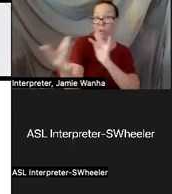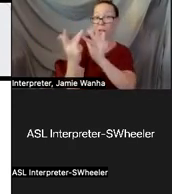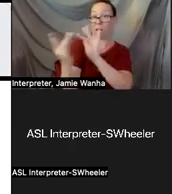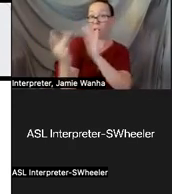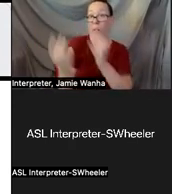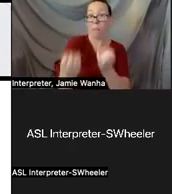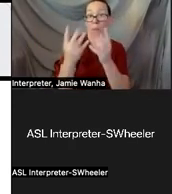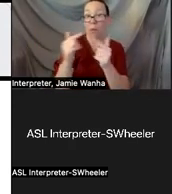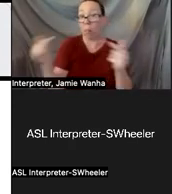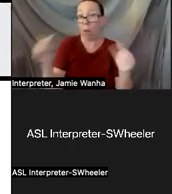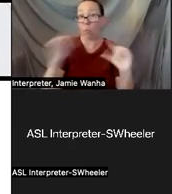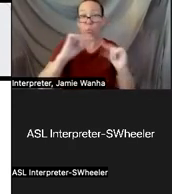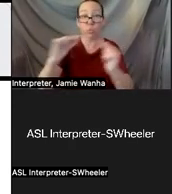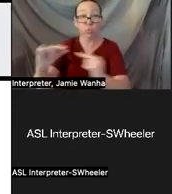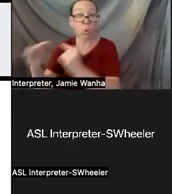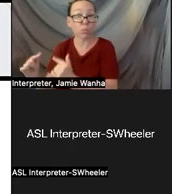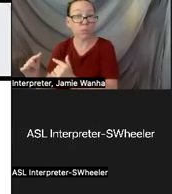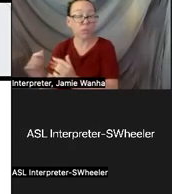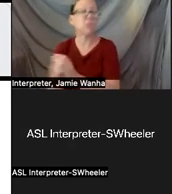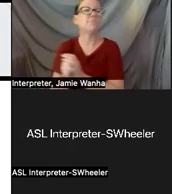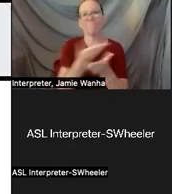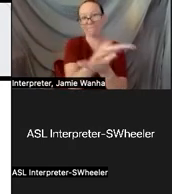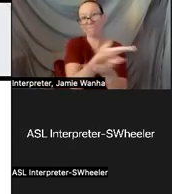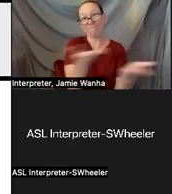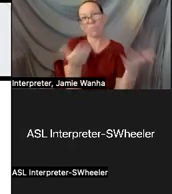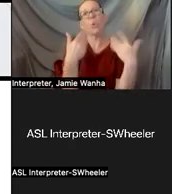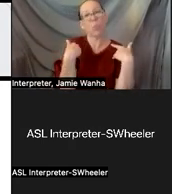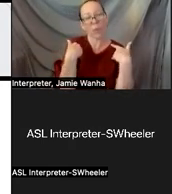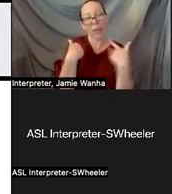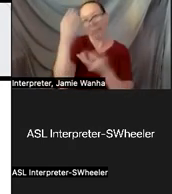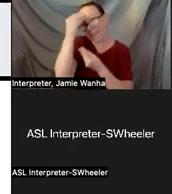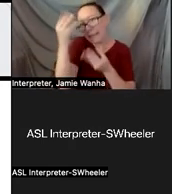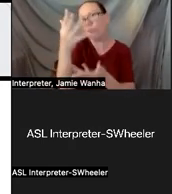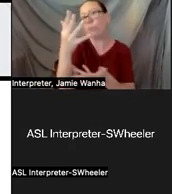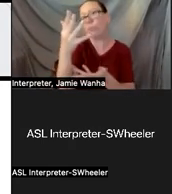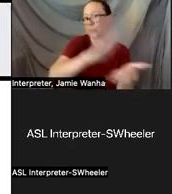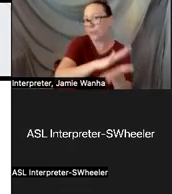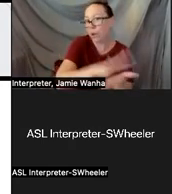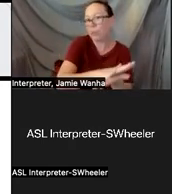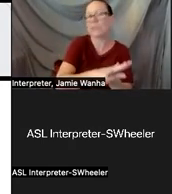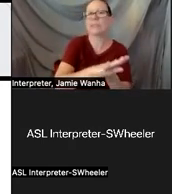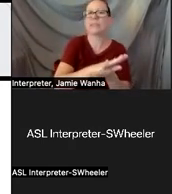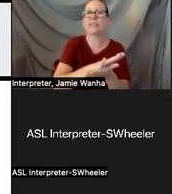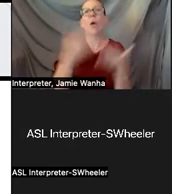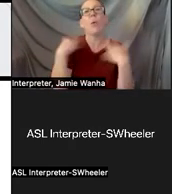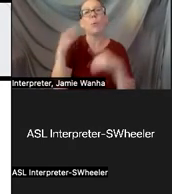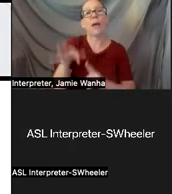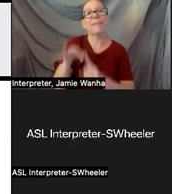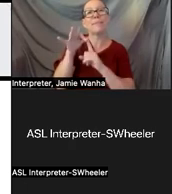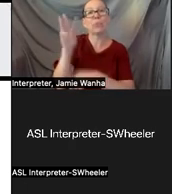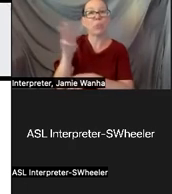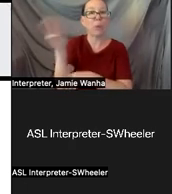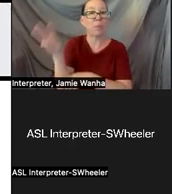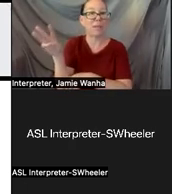any particular group that you'll find there, we have the documents all together, and also have created now special web pages for each